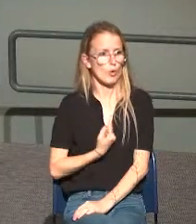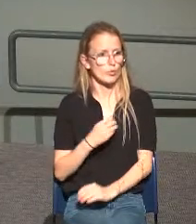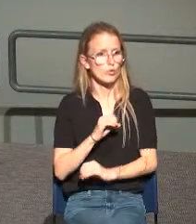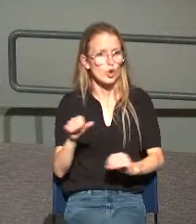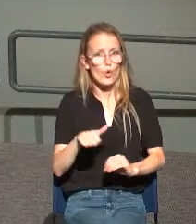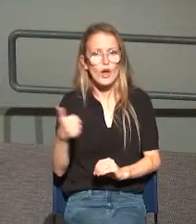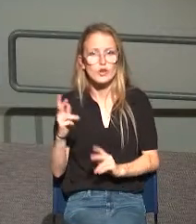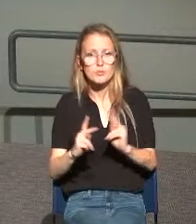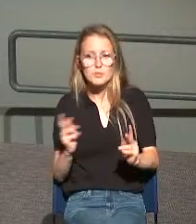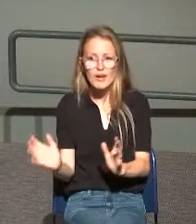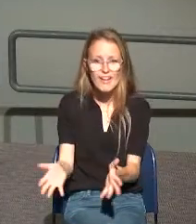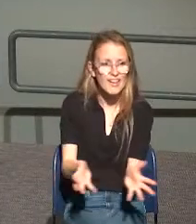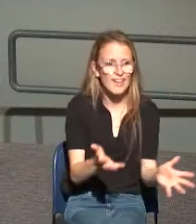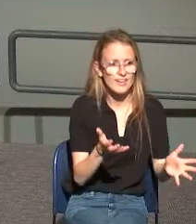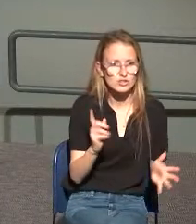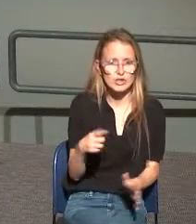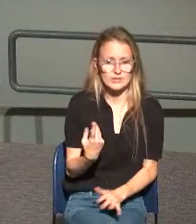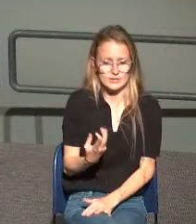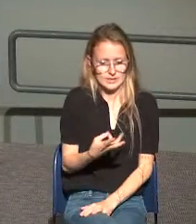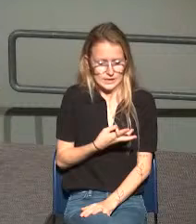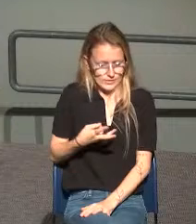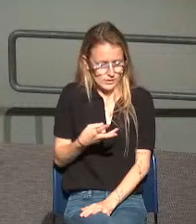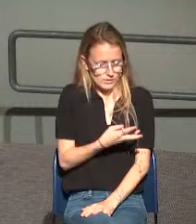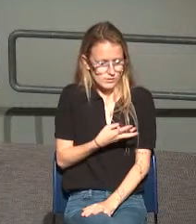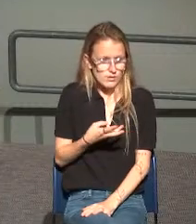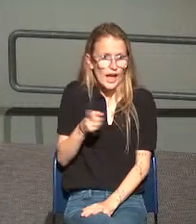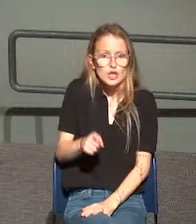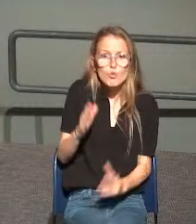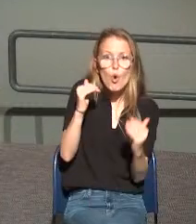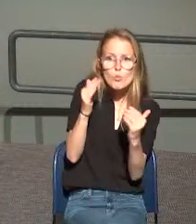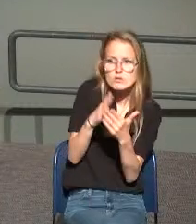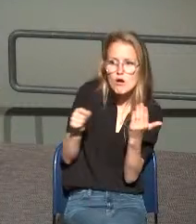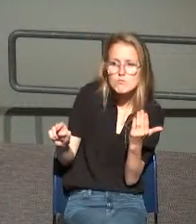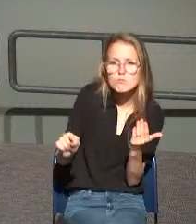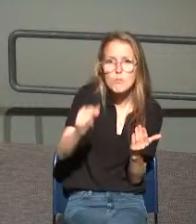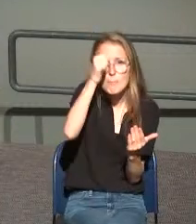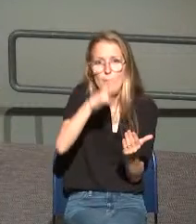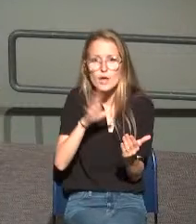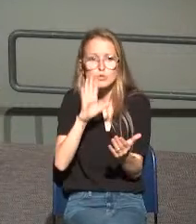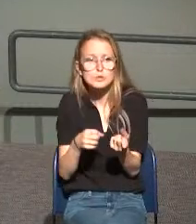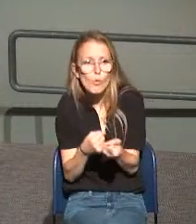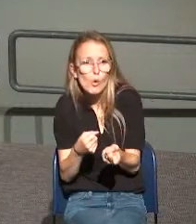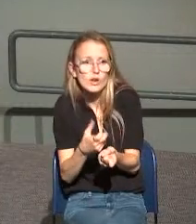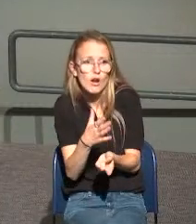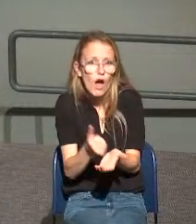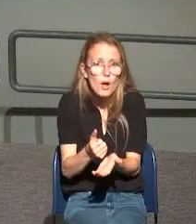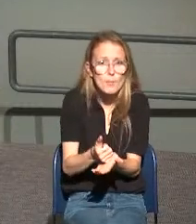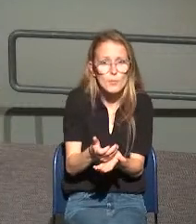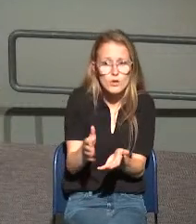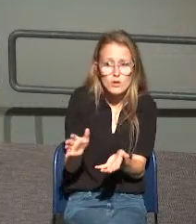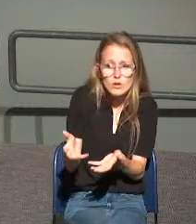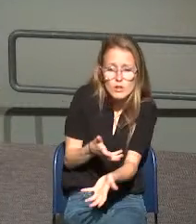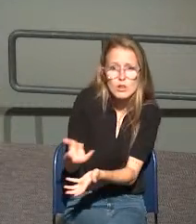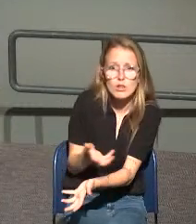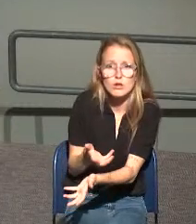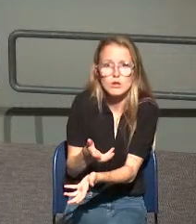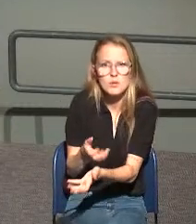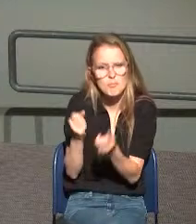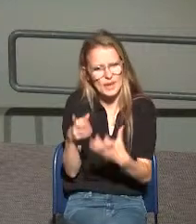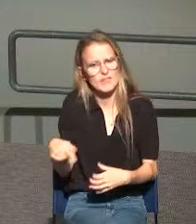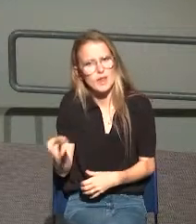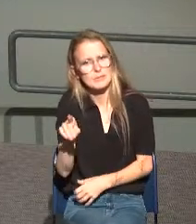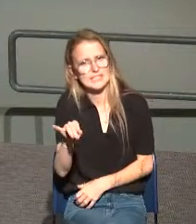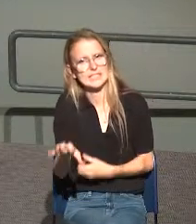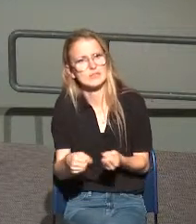talk to, having to hope that some men would be supportive and help them out, and many of them did, in helping them blaze